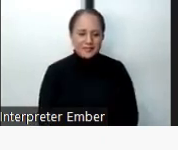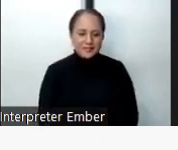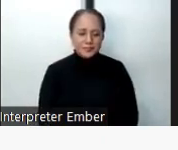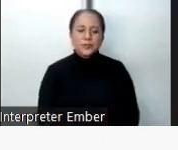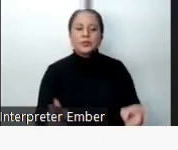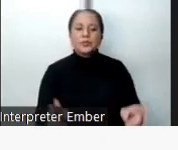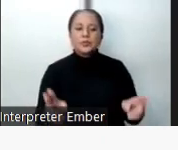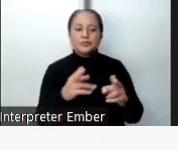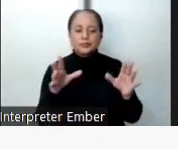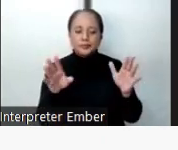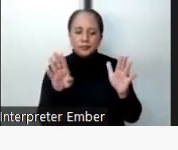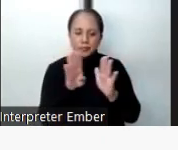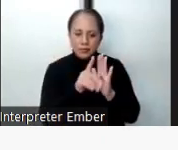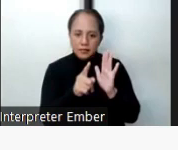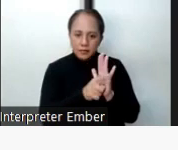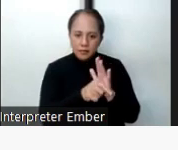Just a brief background.